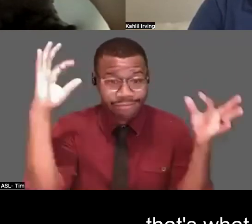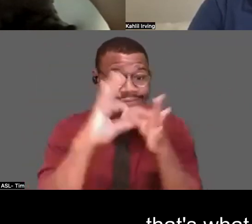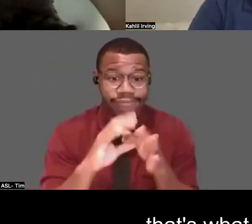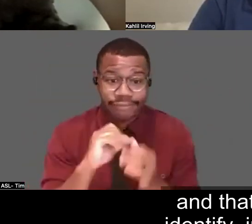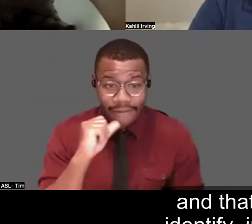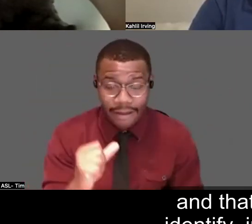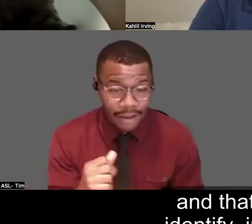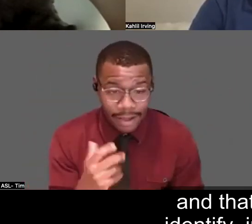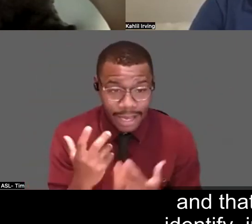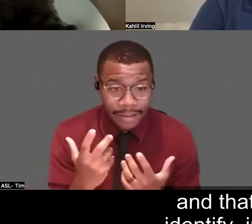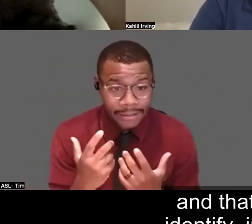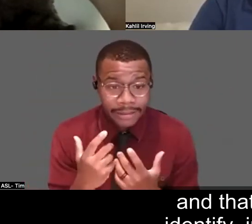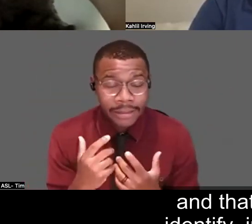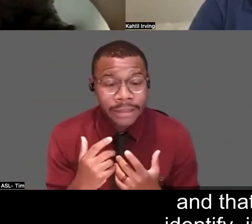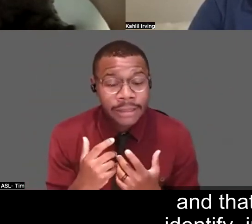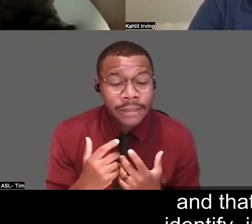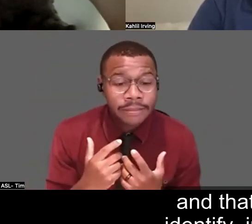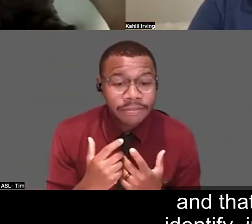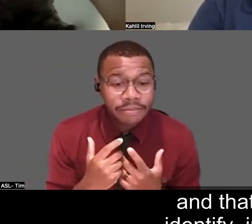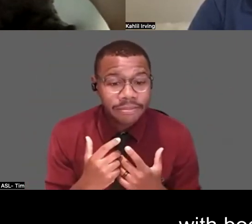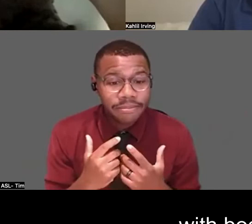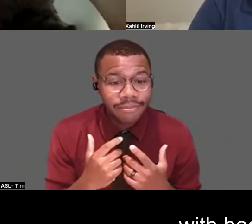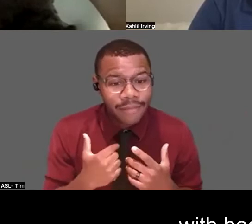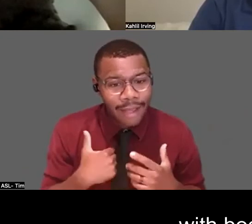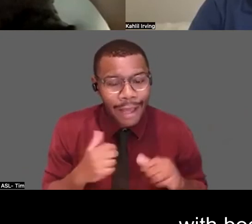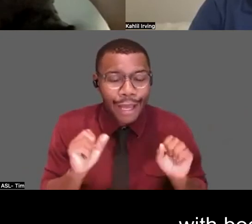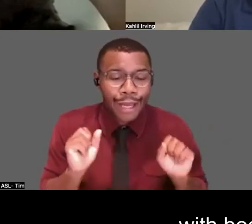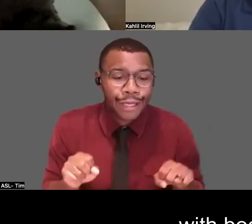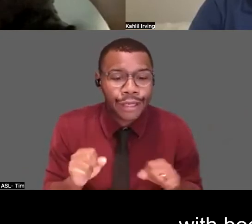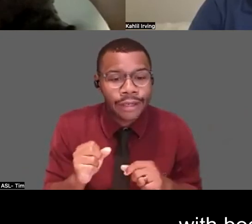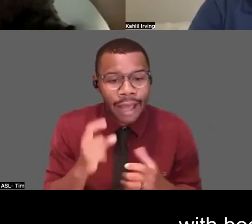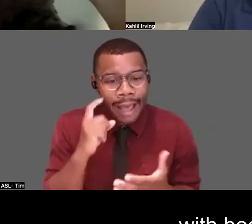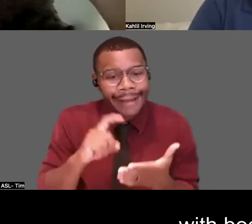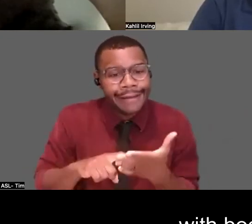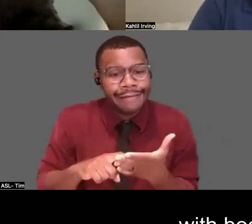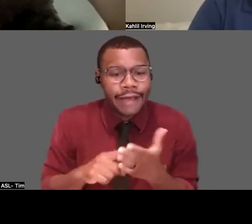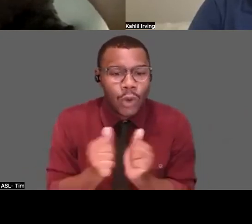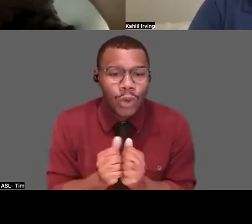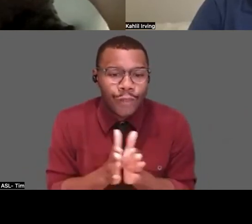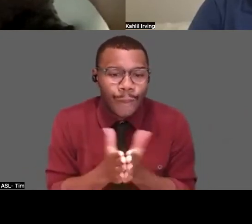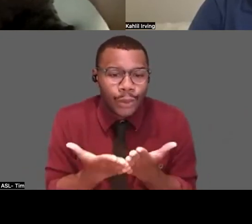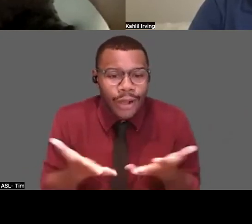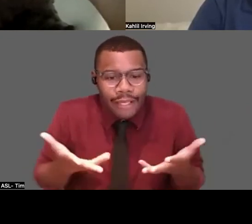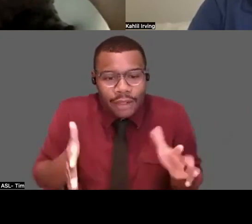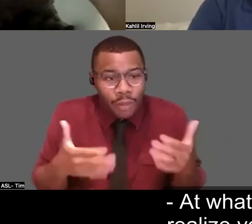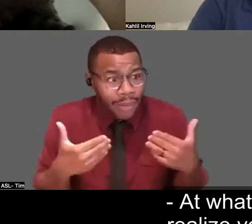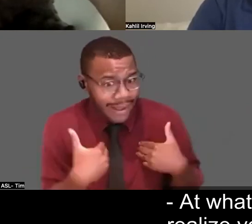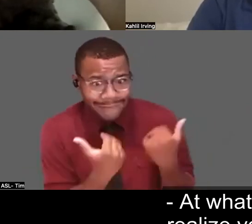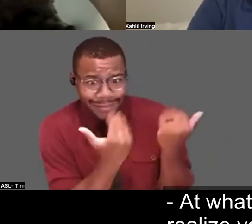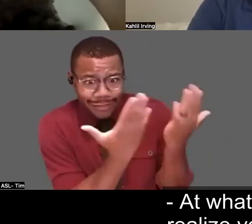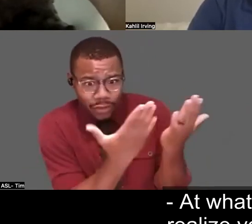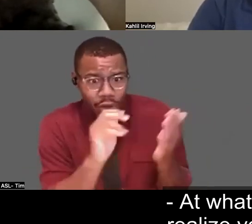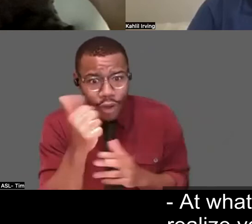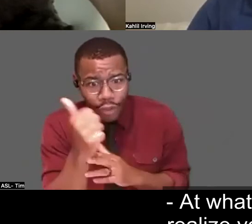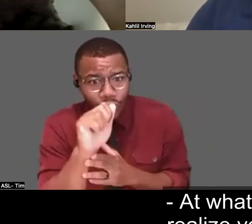happening, and that I could only identify in some ways with books as a kid. At what